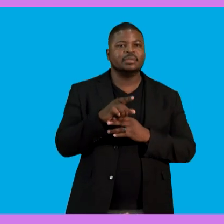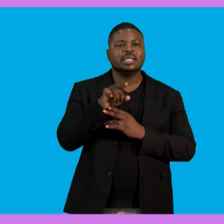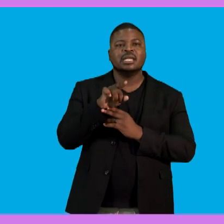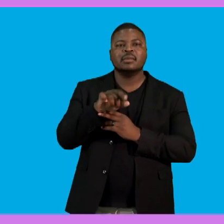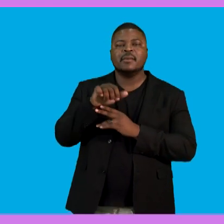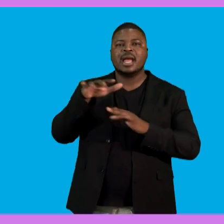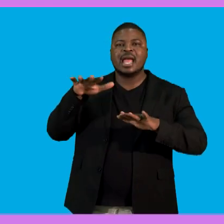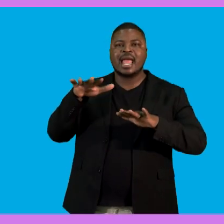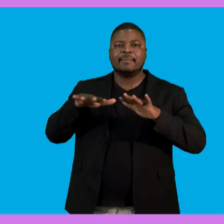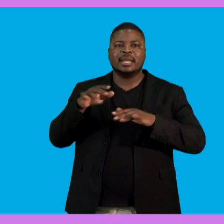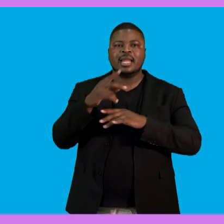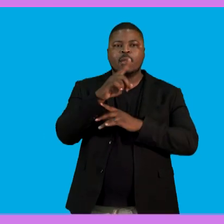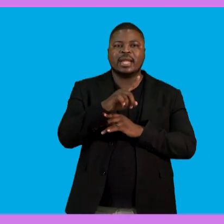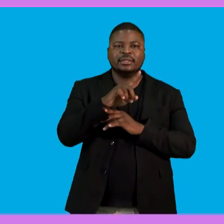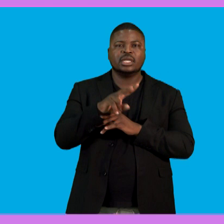125